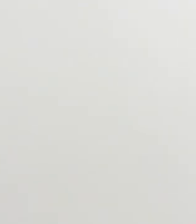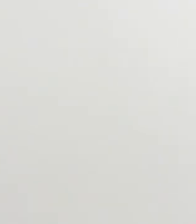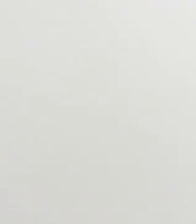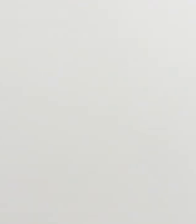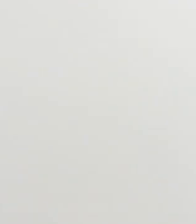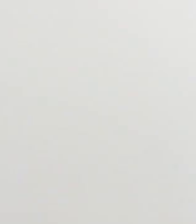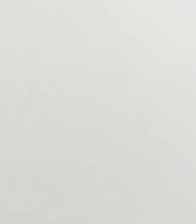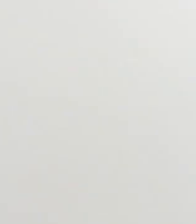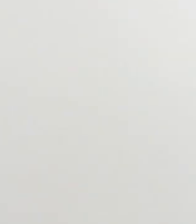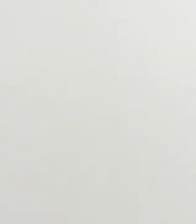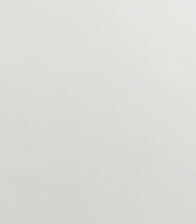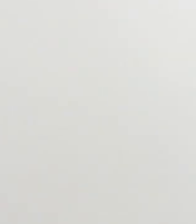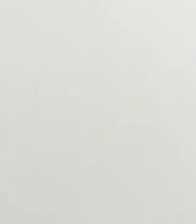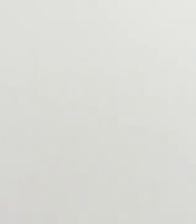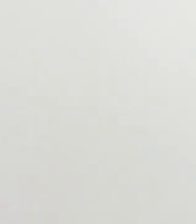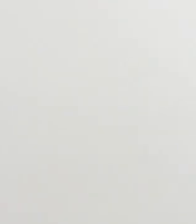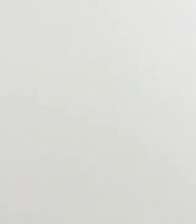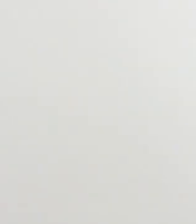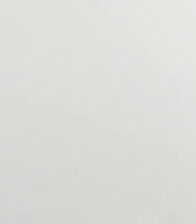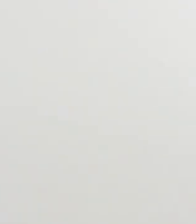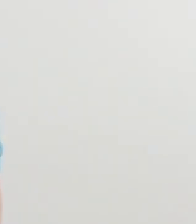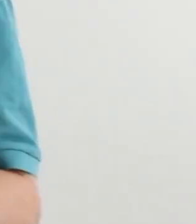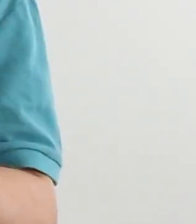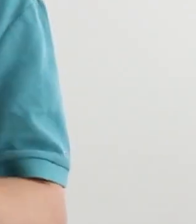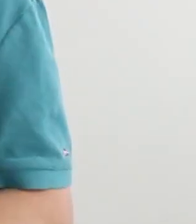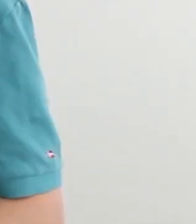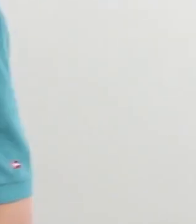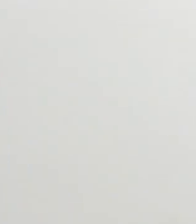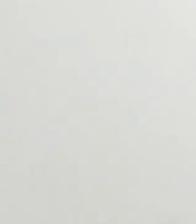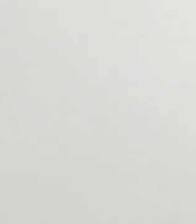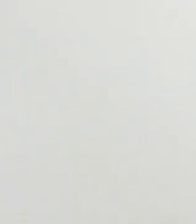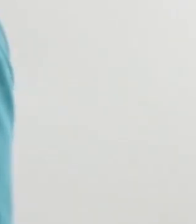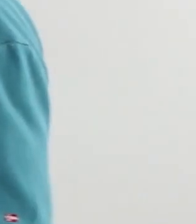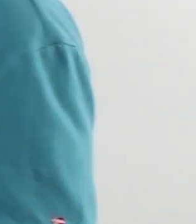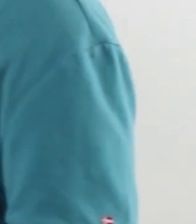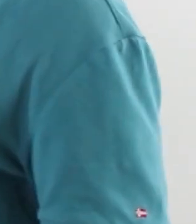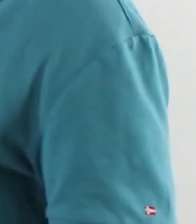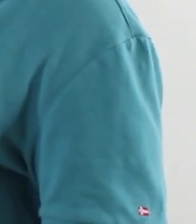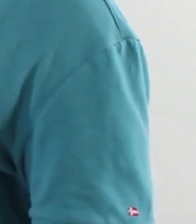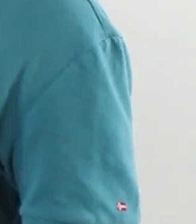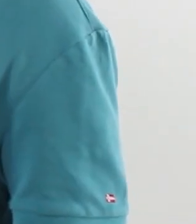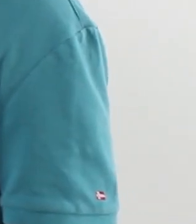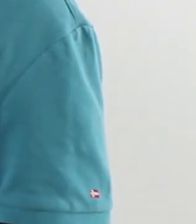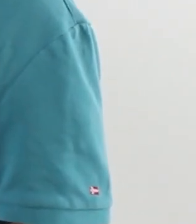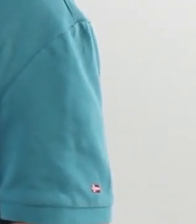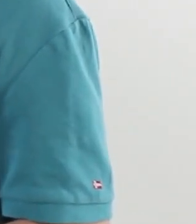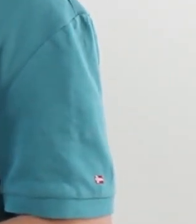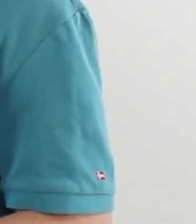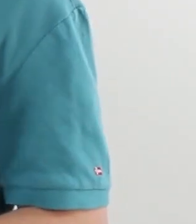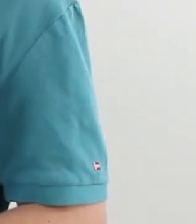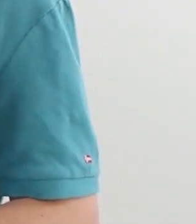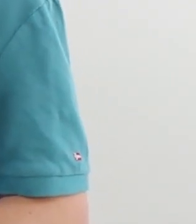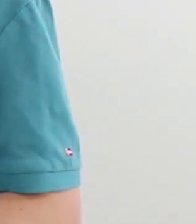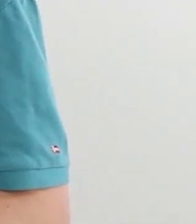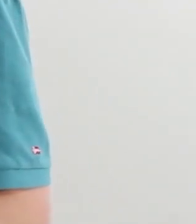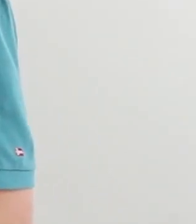feeling and what you think should be done. Now, I have two positive ways here, okay, for